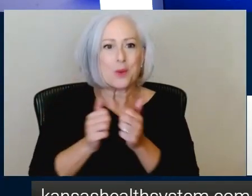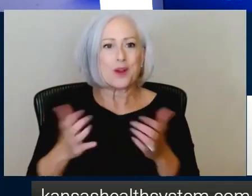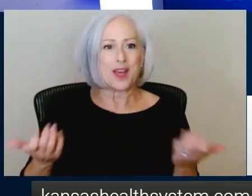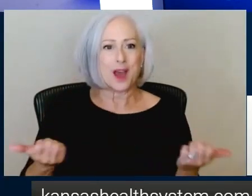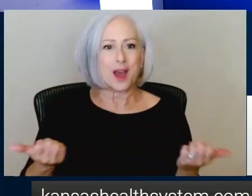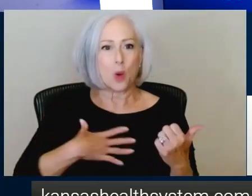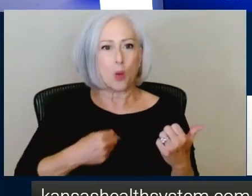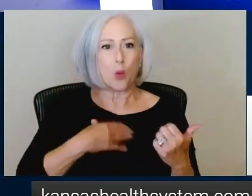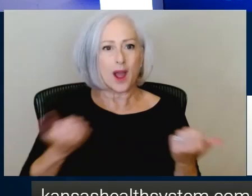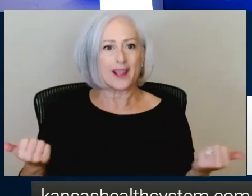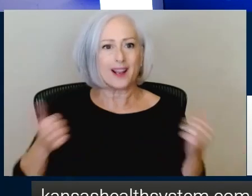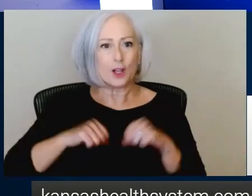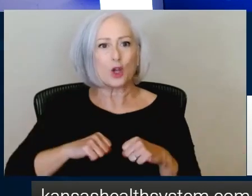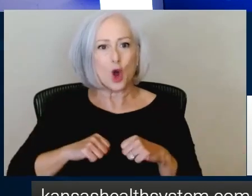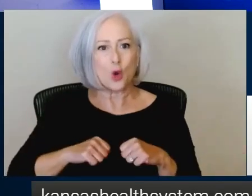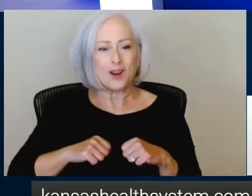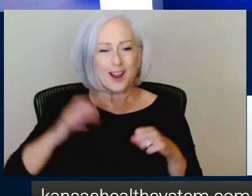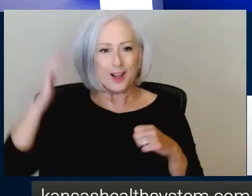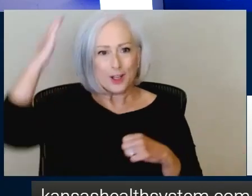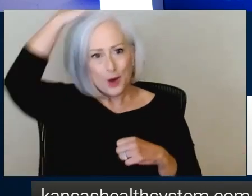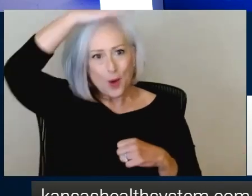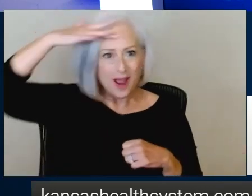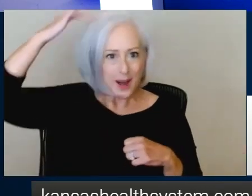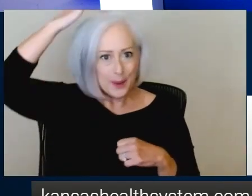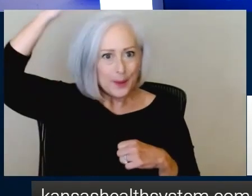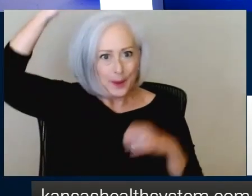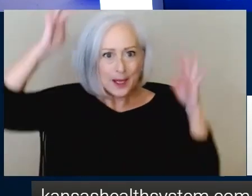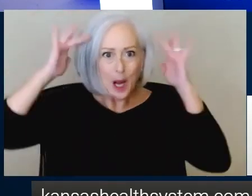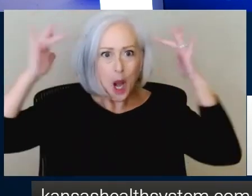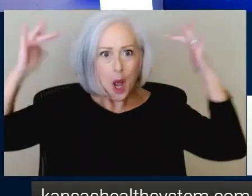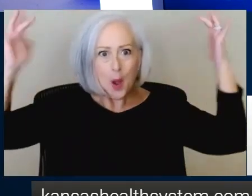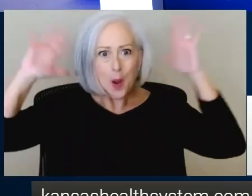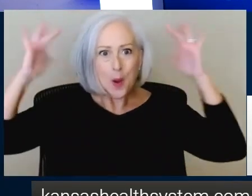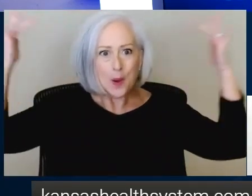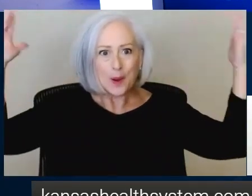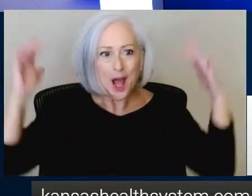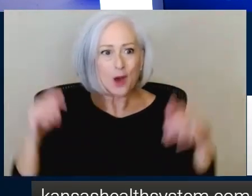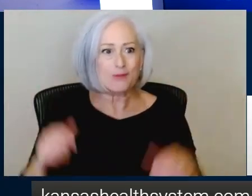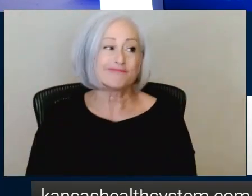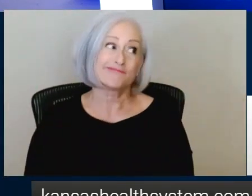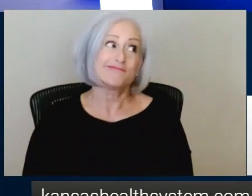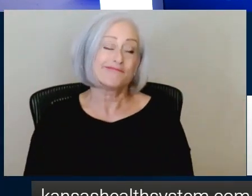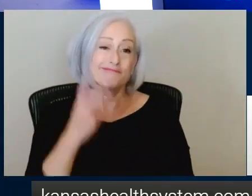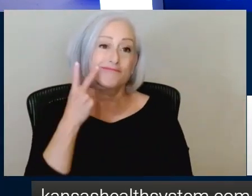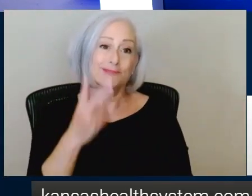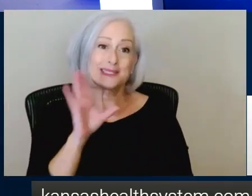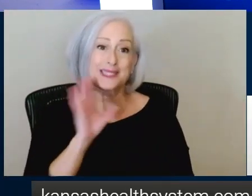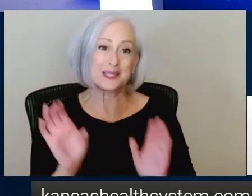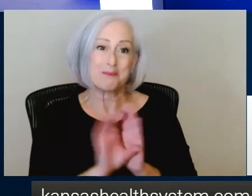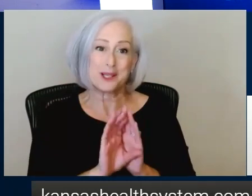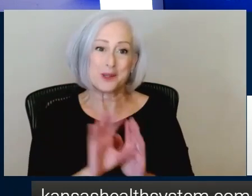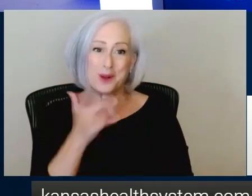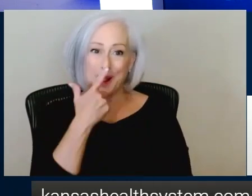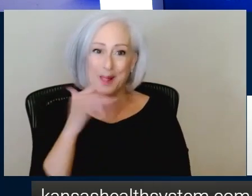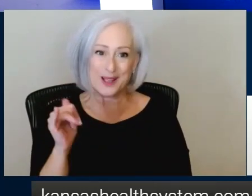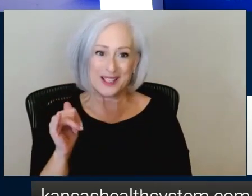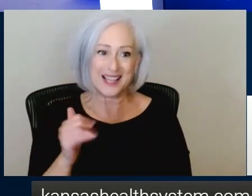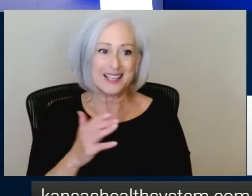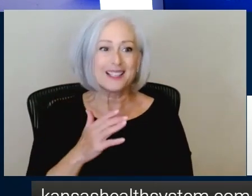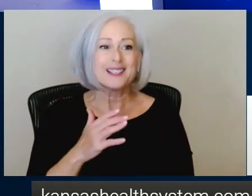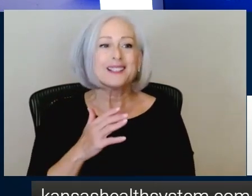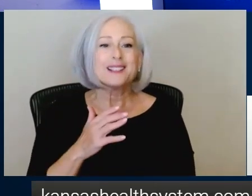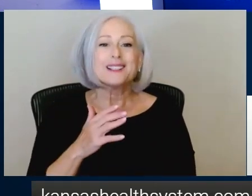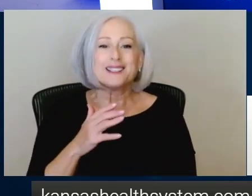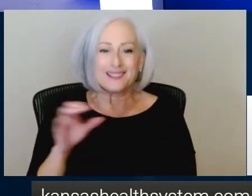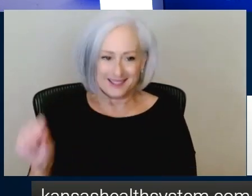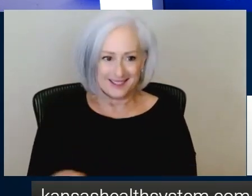the big, shiny Glowing. bald head. Yeah. There may be some pictures of what I look like coming up shortly. There's a brother and a couple of brother in arms pictures